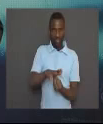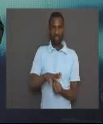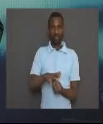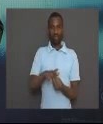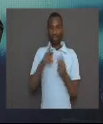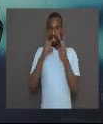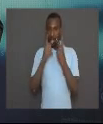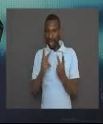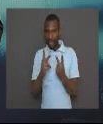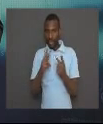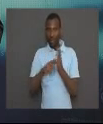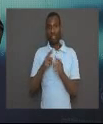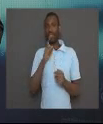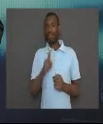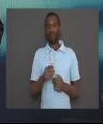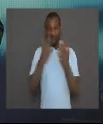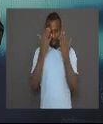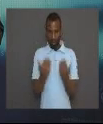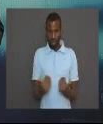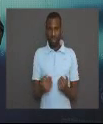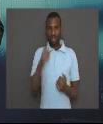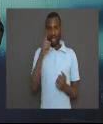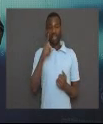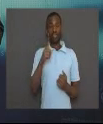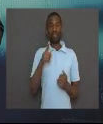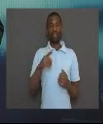Students, let us do an activity.